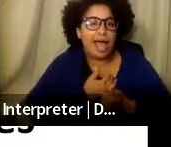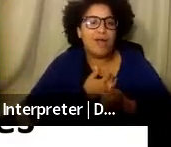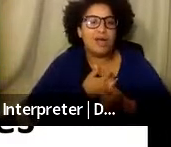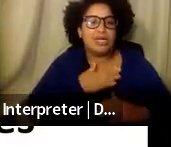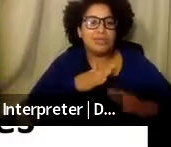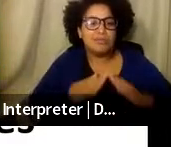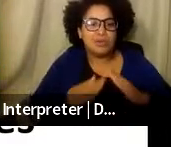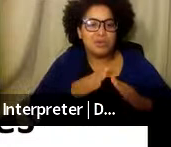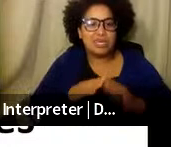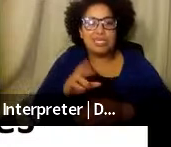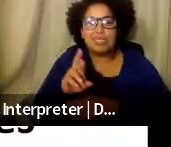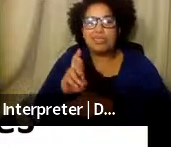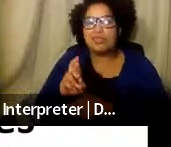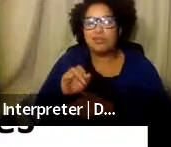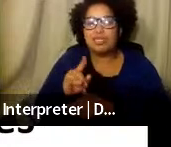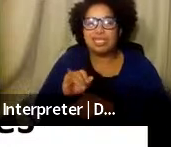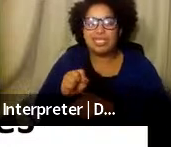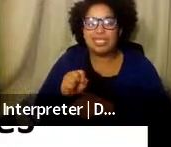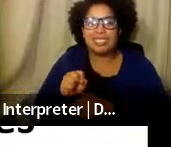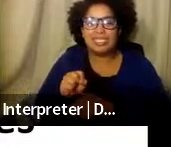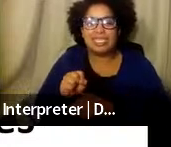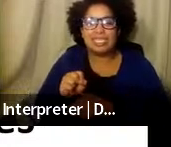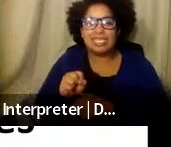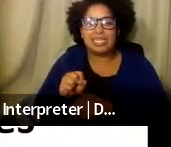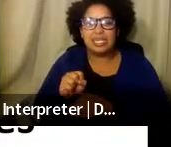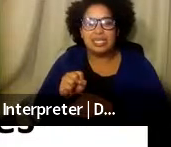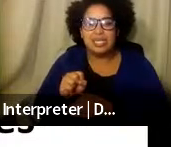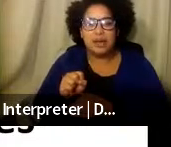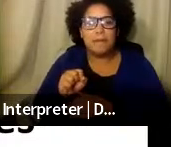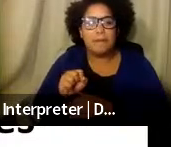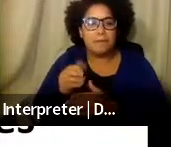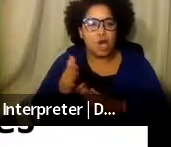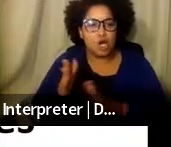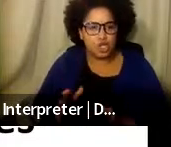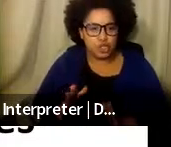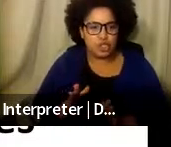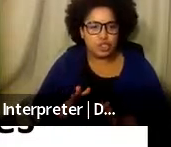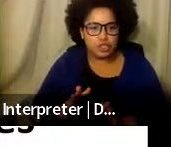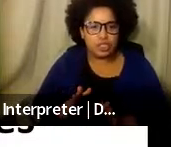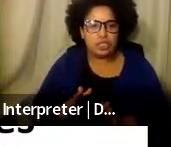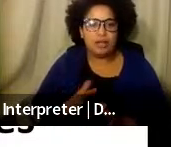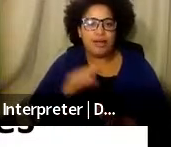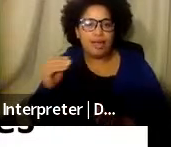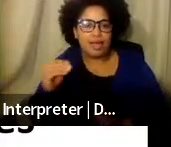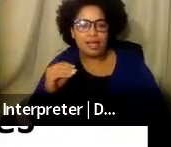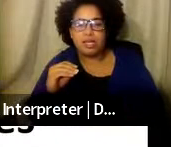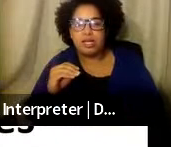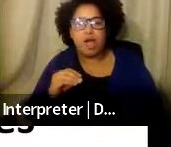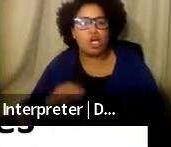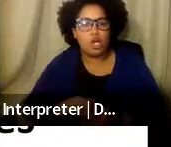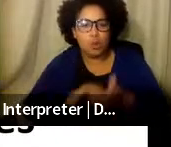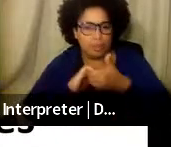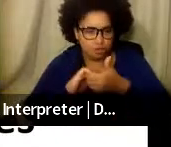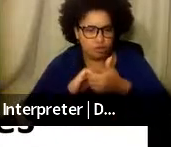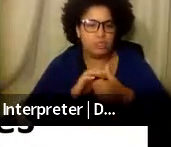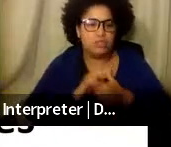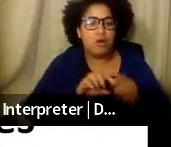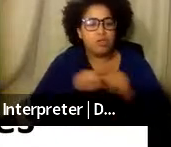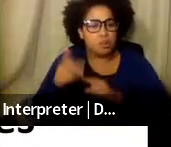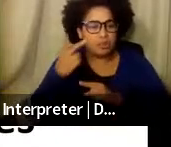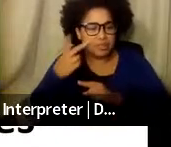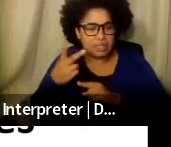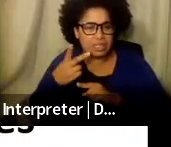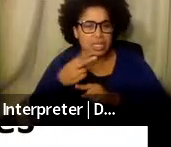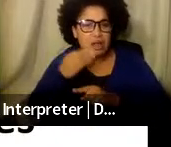our coalitions, and other organizations to do pods. And we have seen an increase in at-home